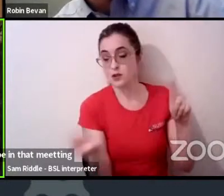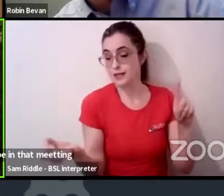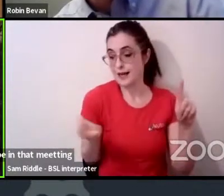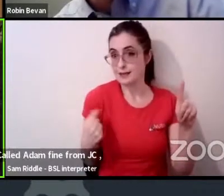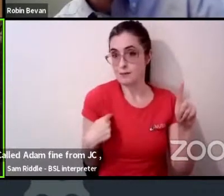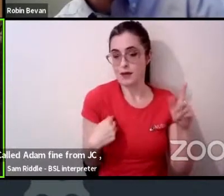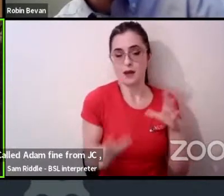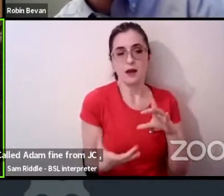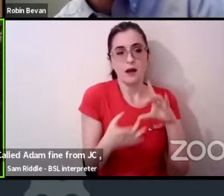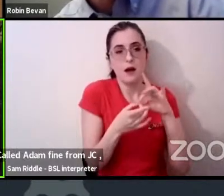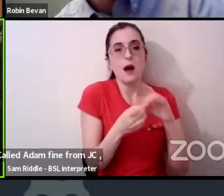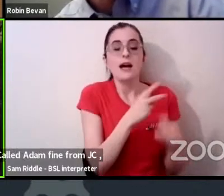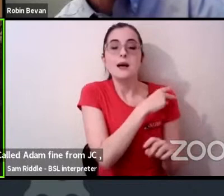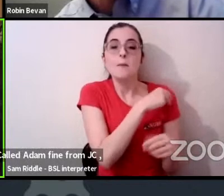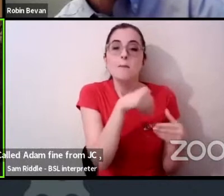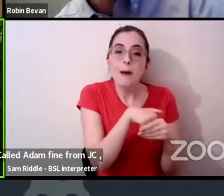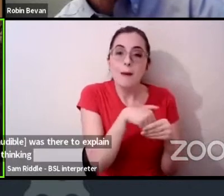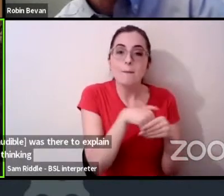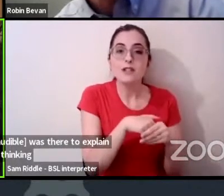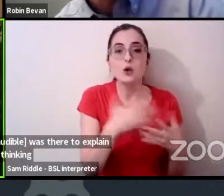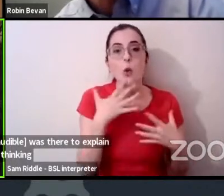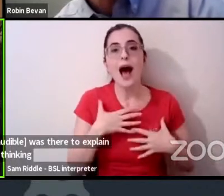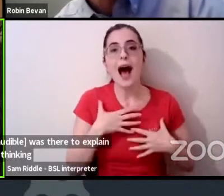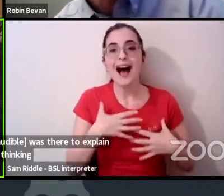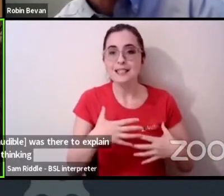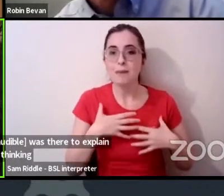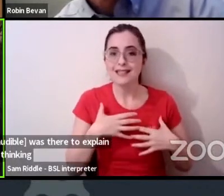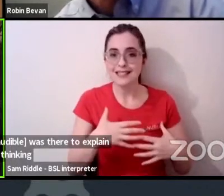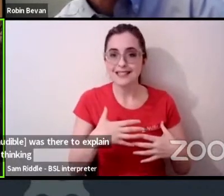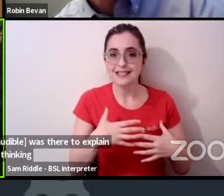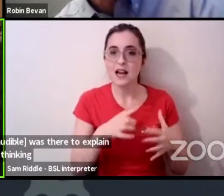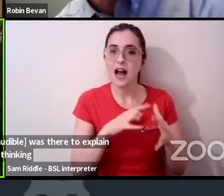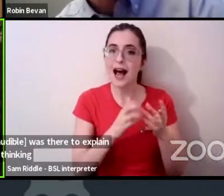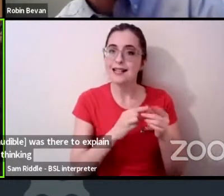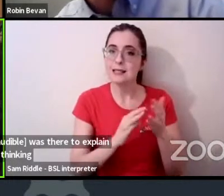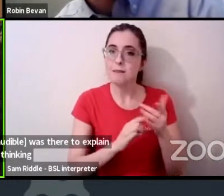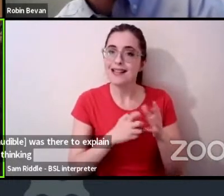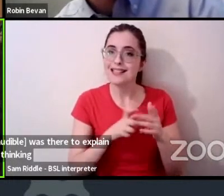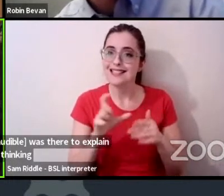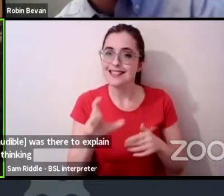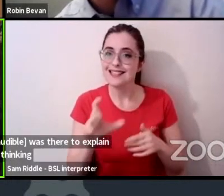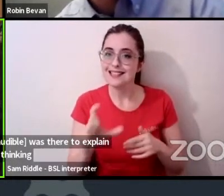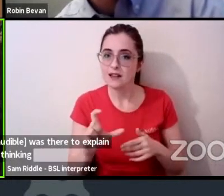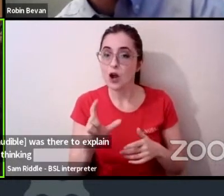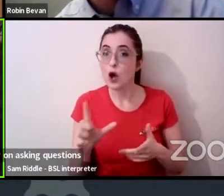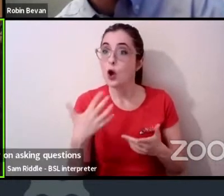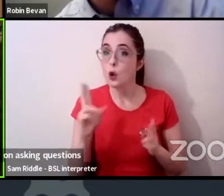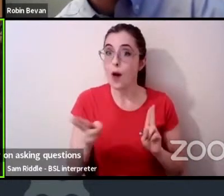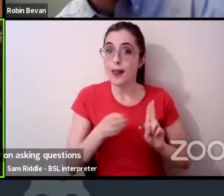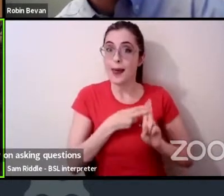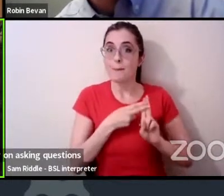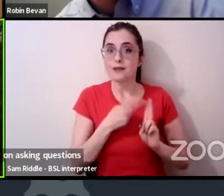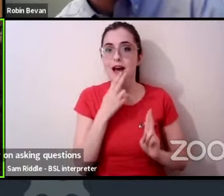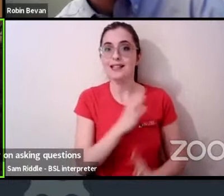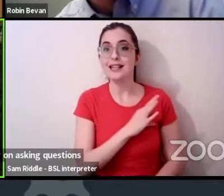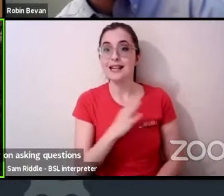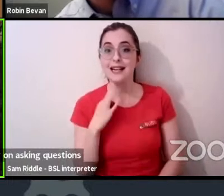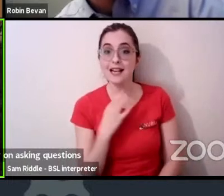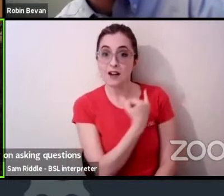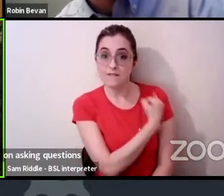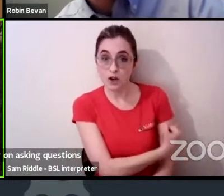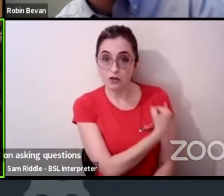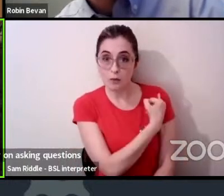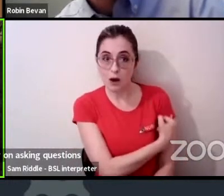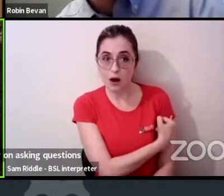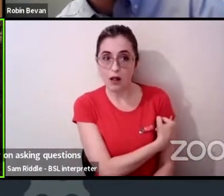staff members who were asthmatic, who had been labelled as clinically vulnerable, and that then